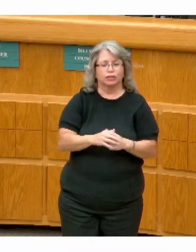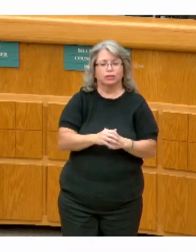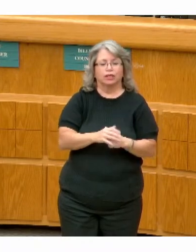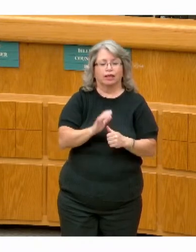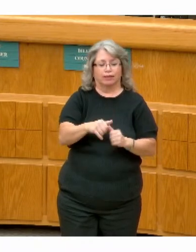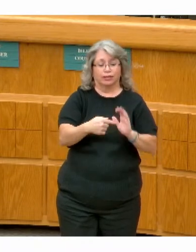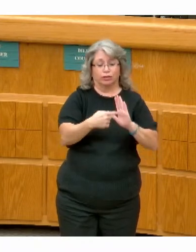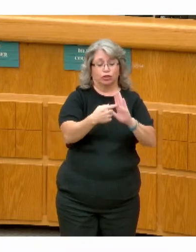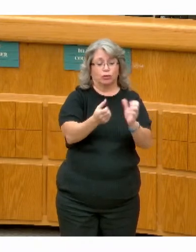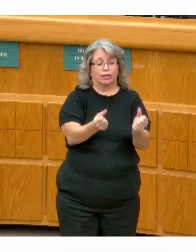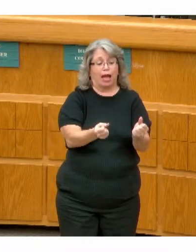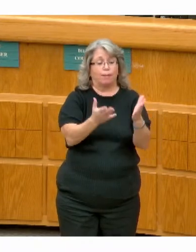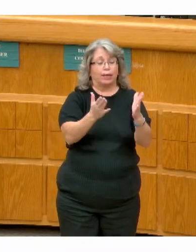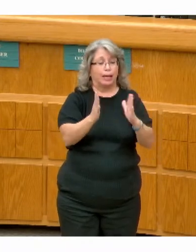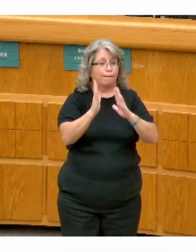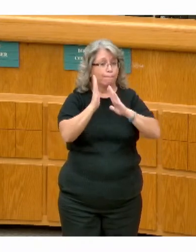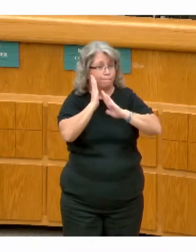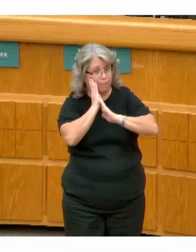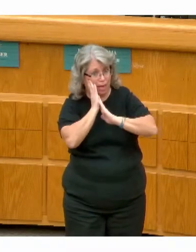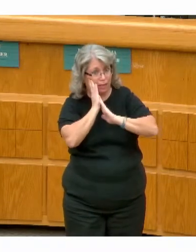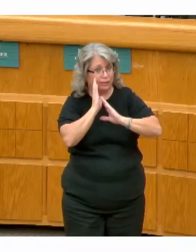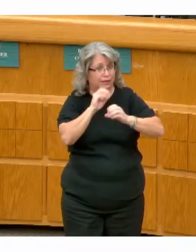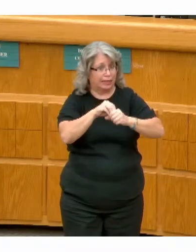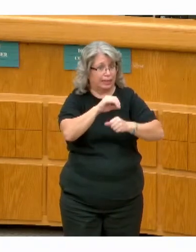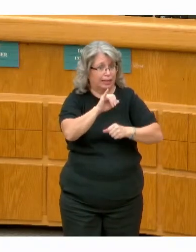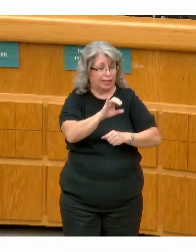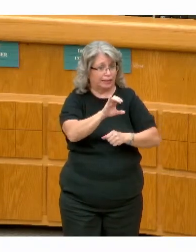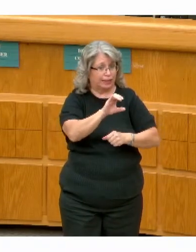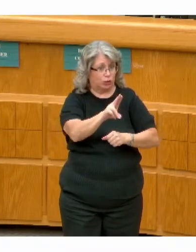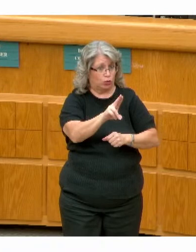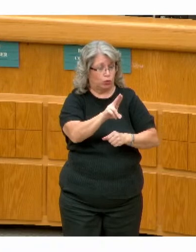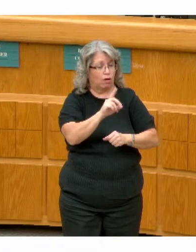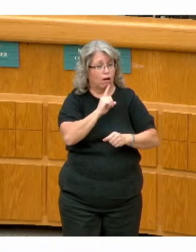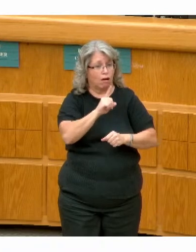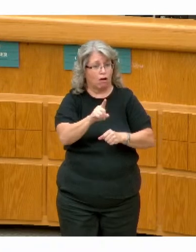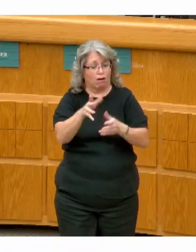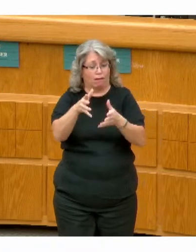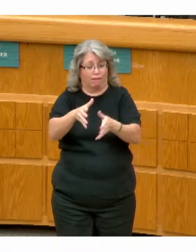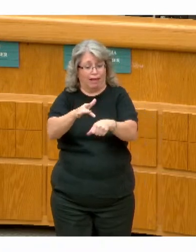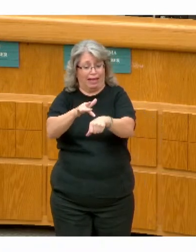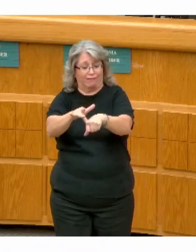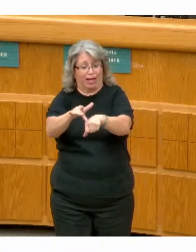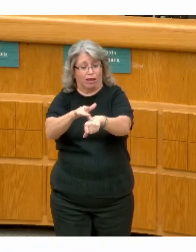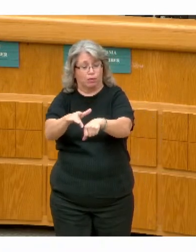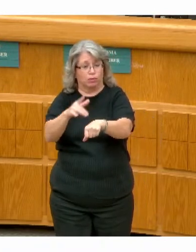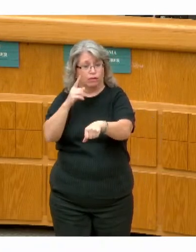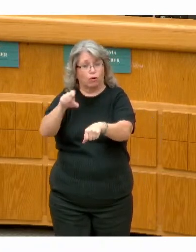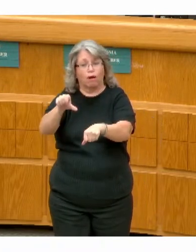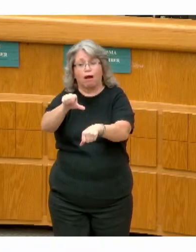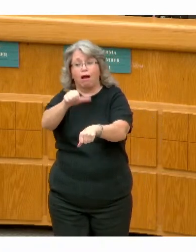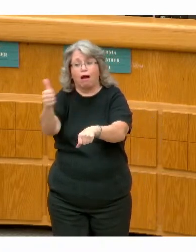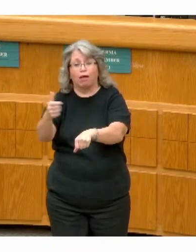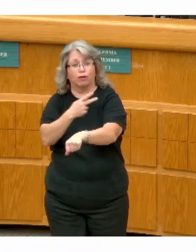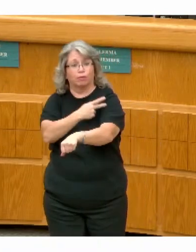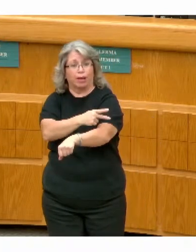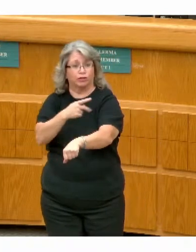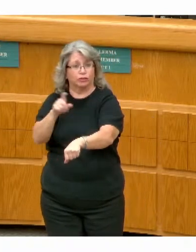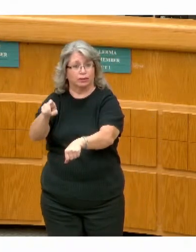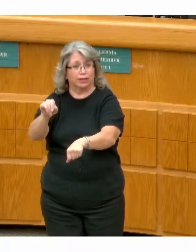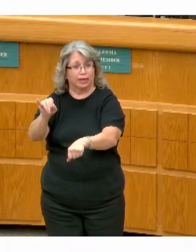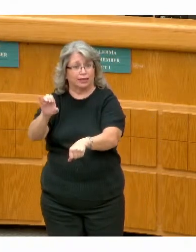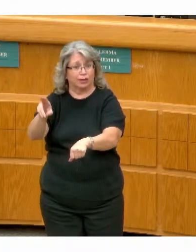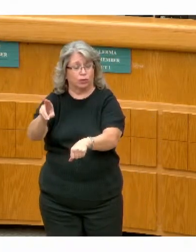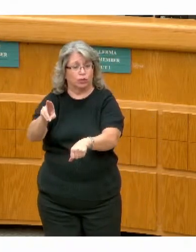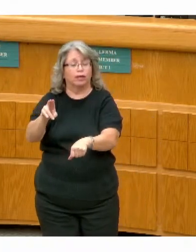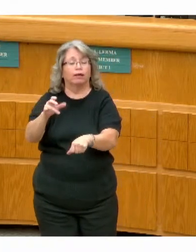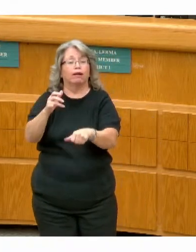staffed in our ICUs are available to receive new patients that need that intensive care. And that's been increasing